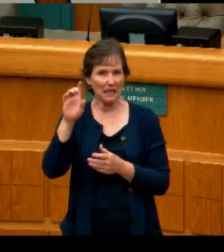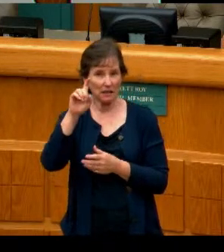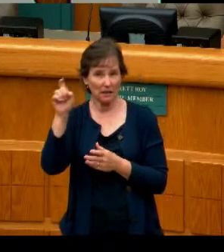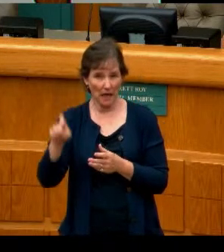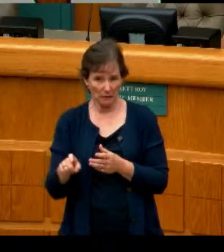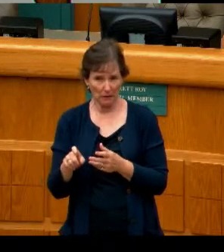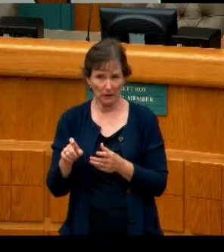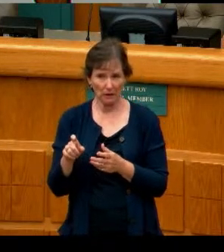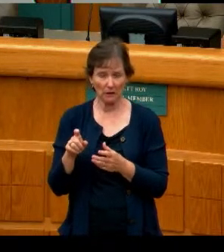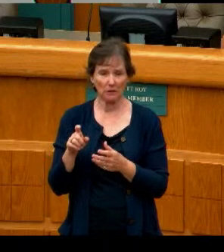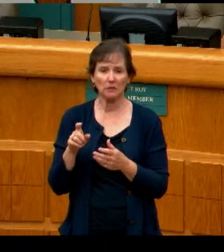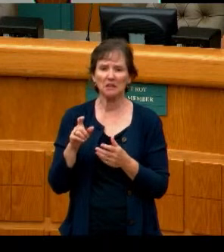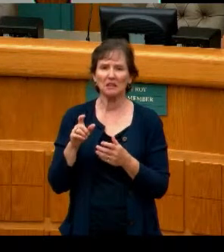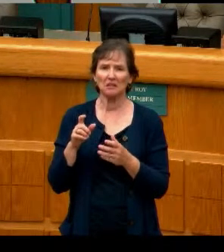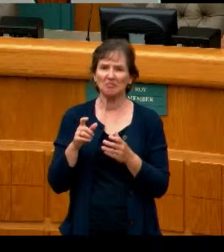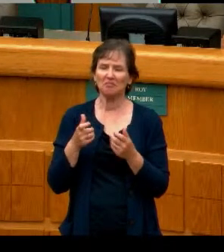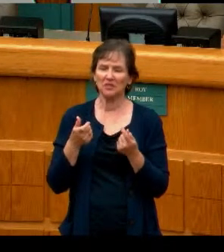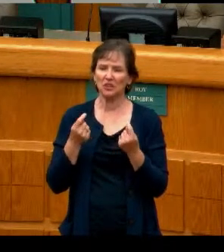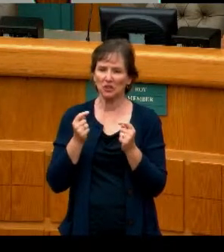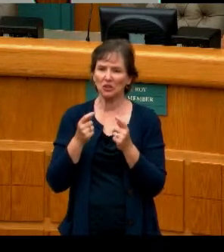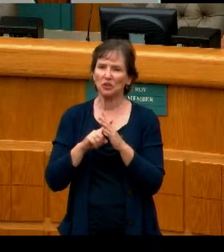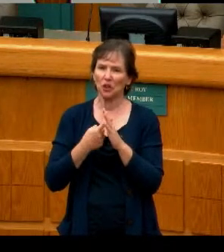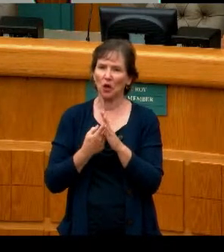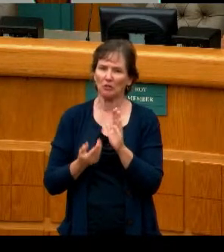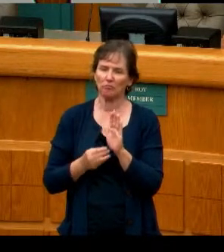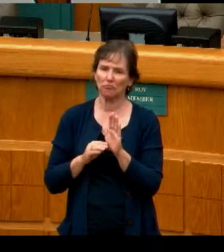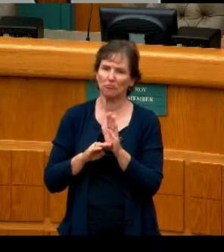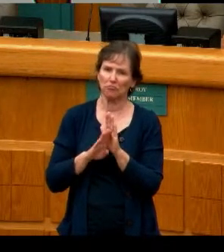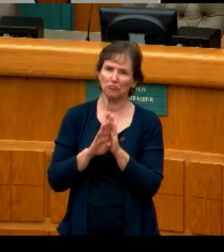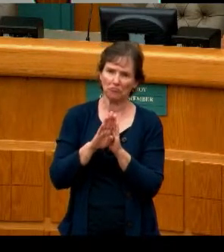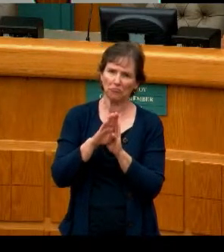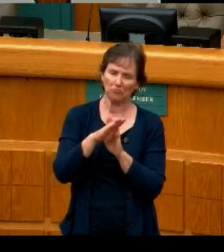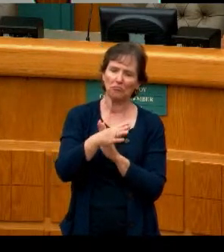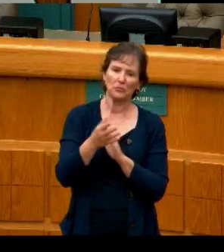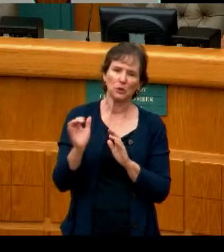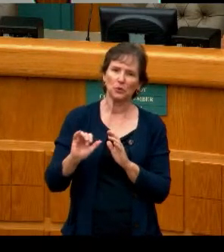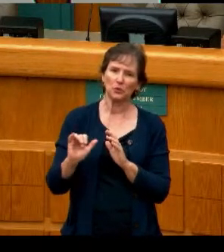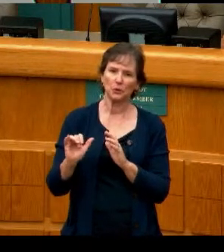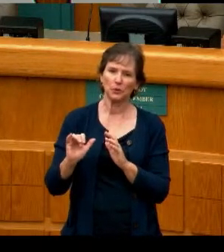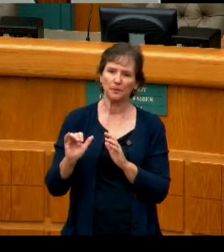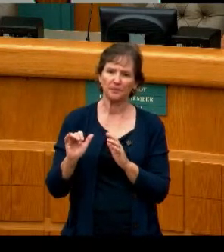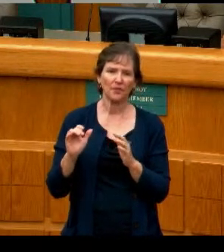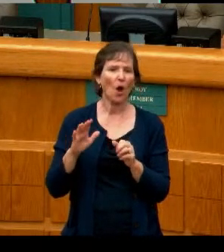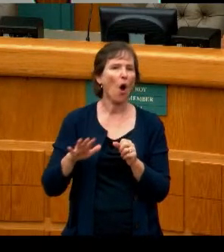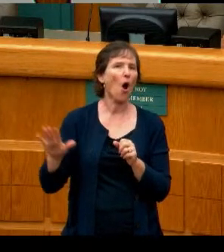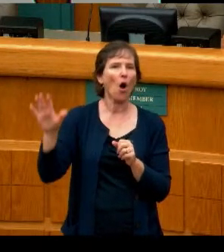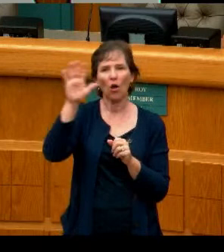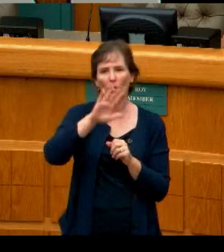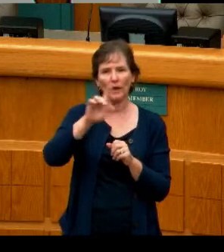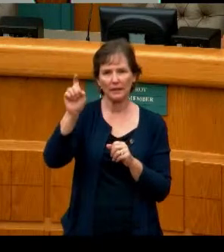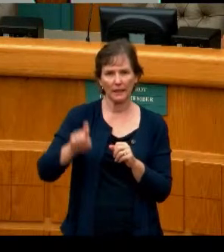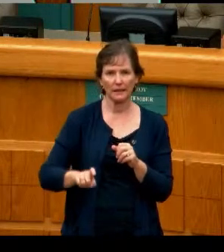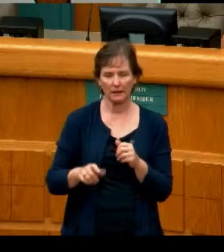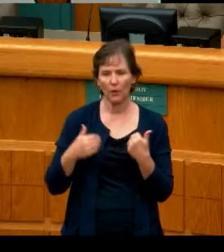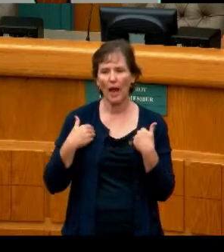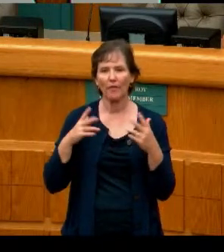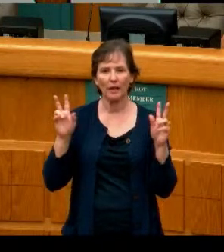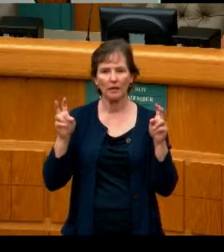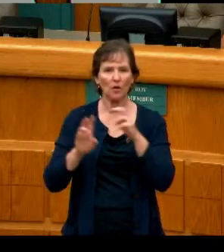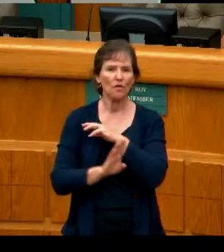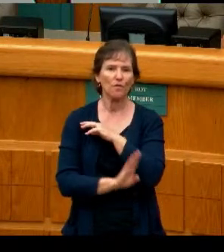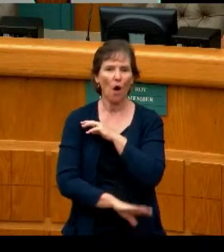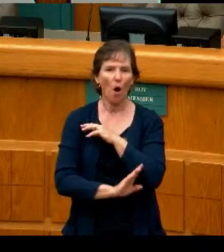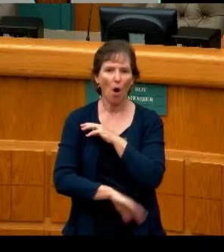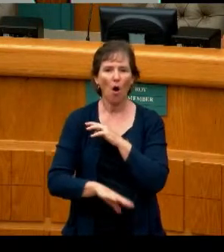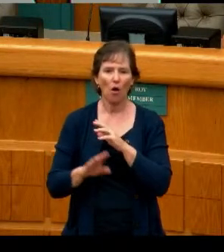do. Houston, Austin, and San Antonio and Longview are not quite up to where we are, but nonetheless, they're